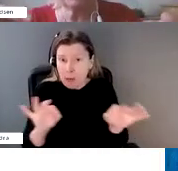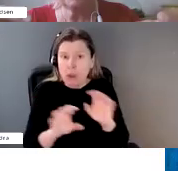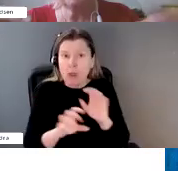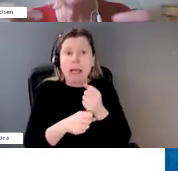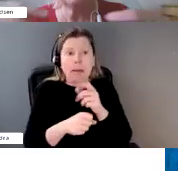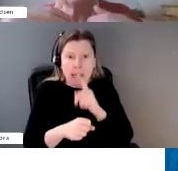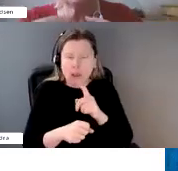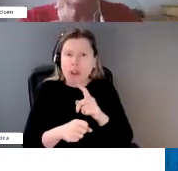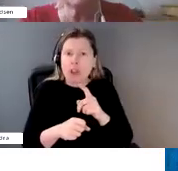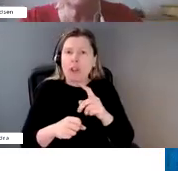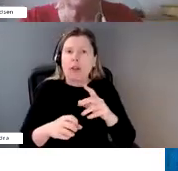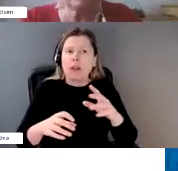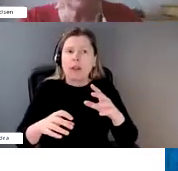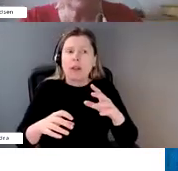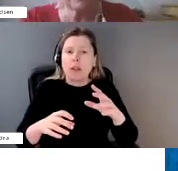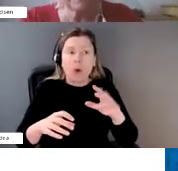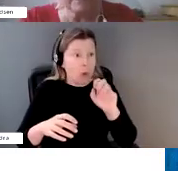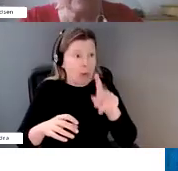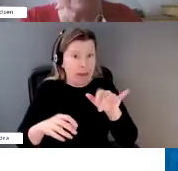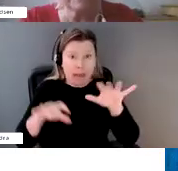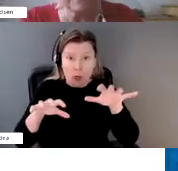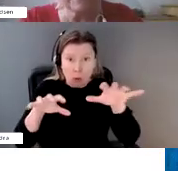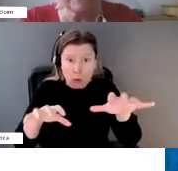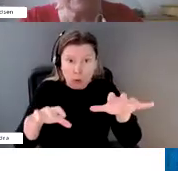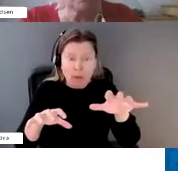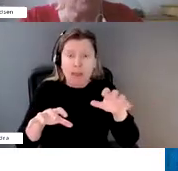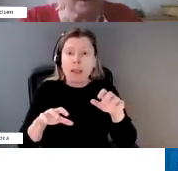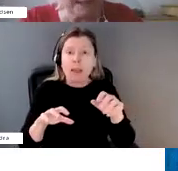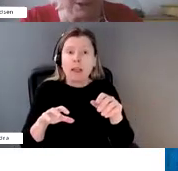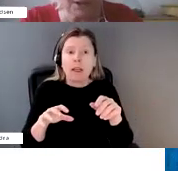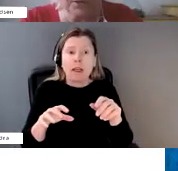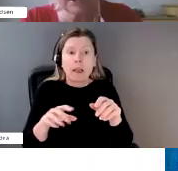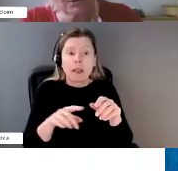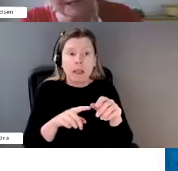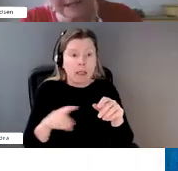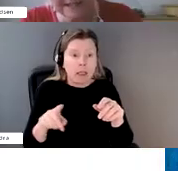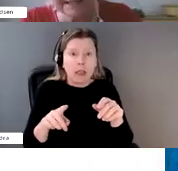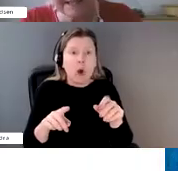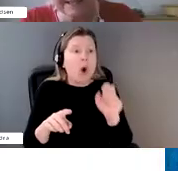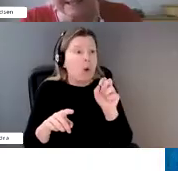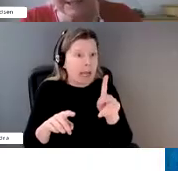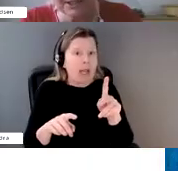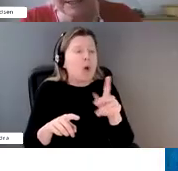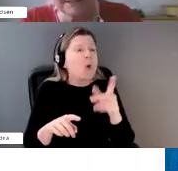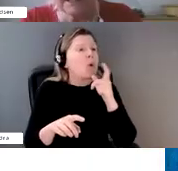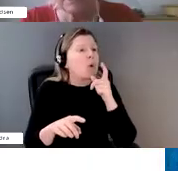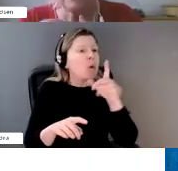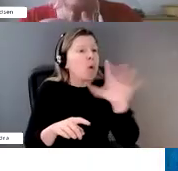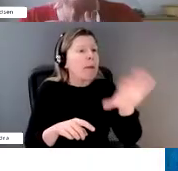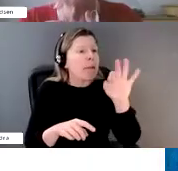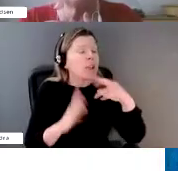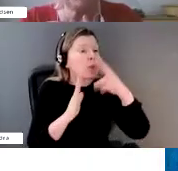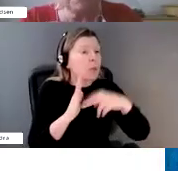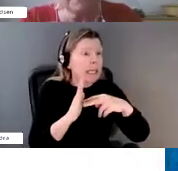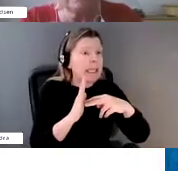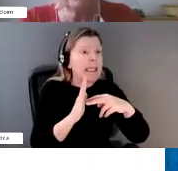large enough, that the person was self-selecting who was actually going to read that section. It